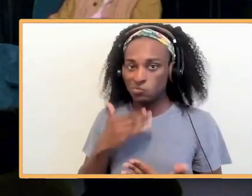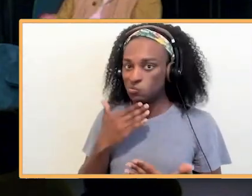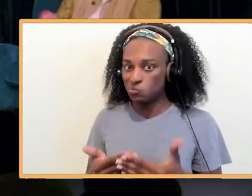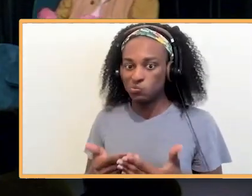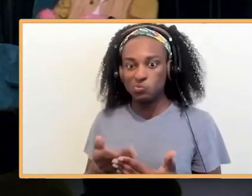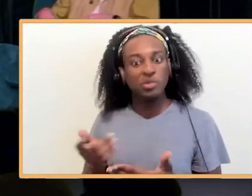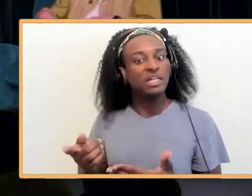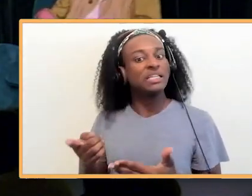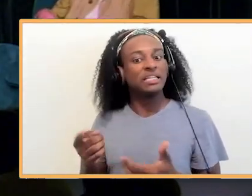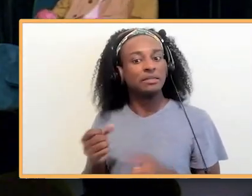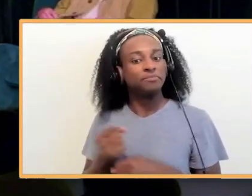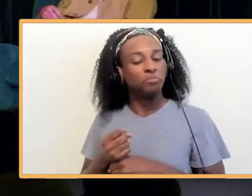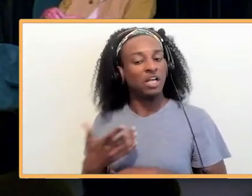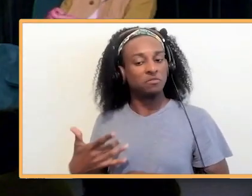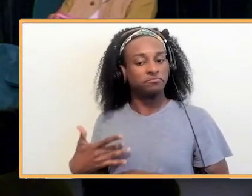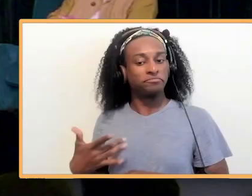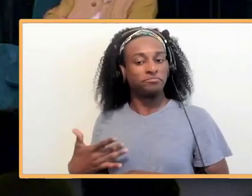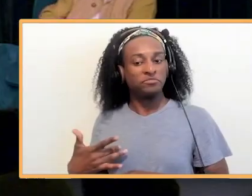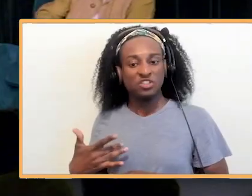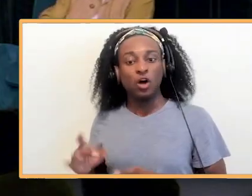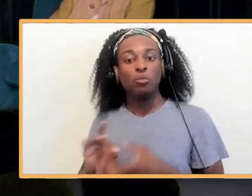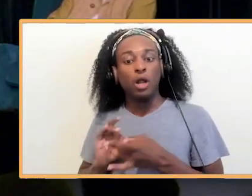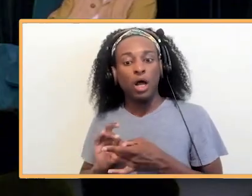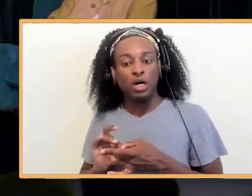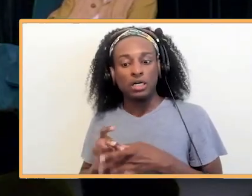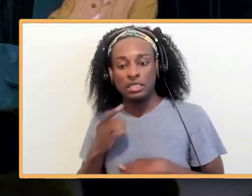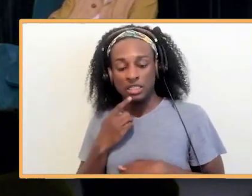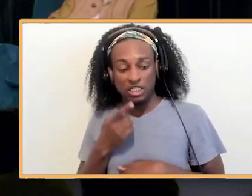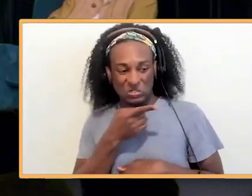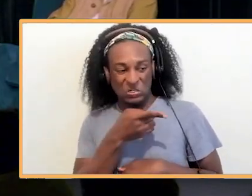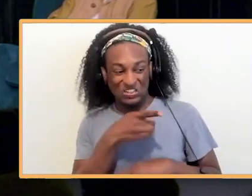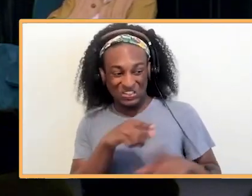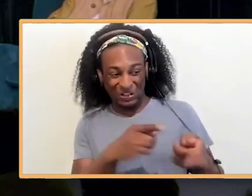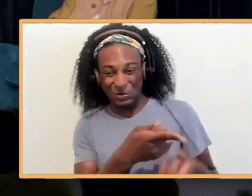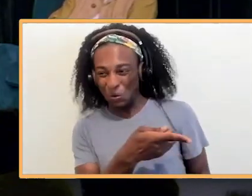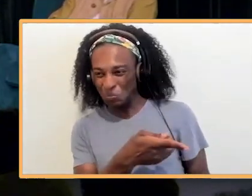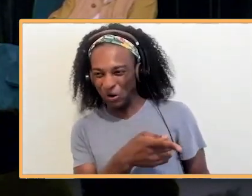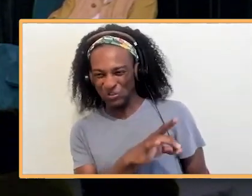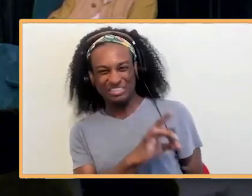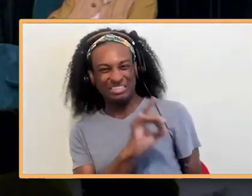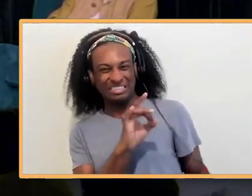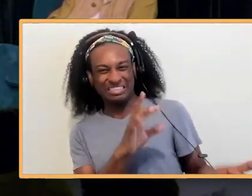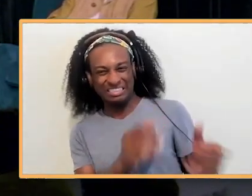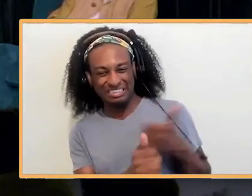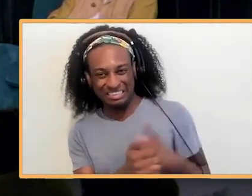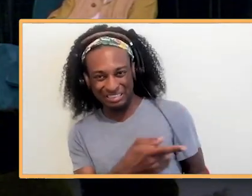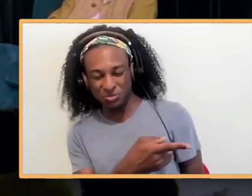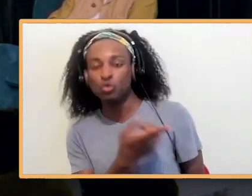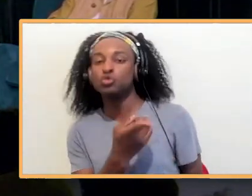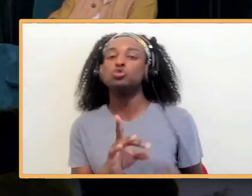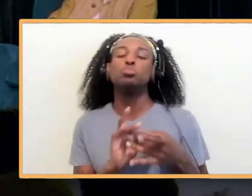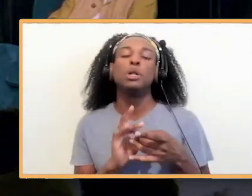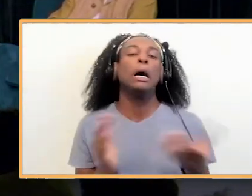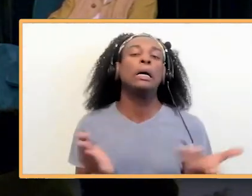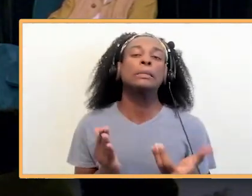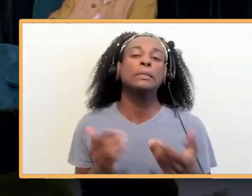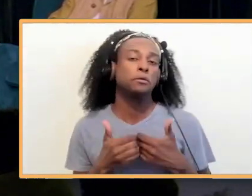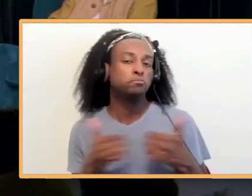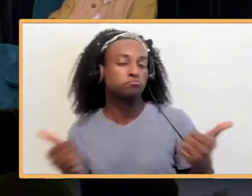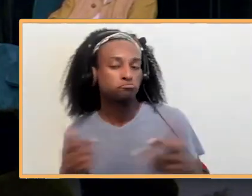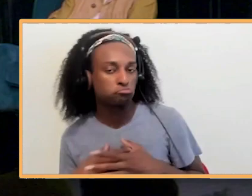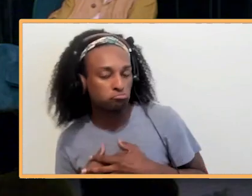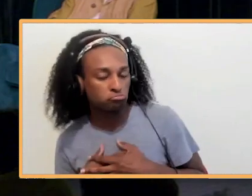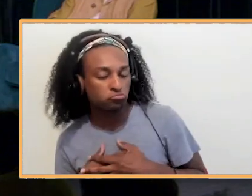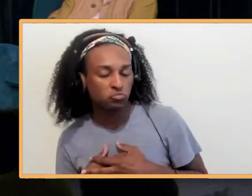the predator, that group is the predator, and you belong here. And I think that is one of